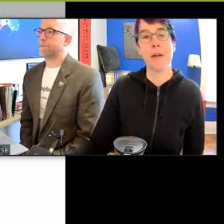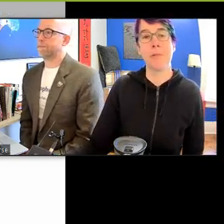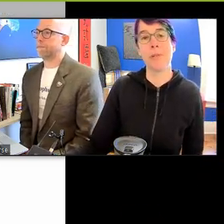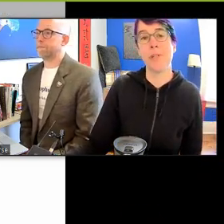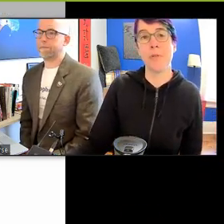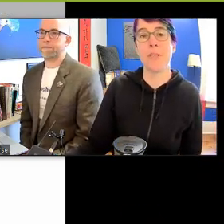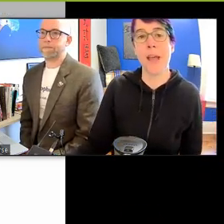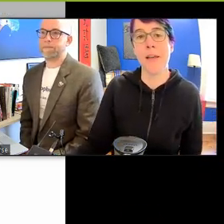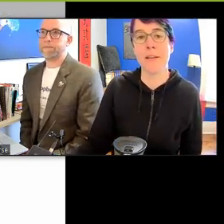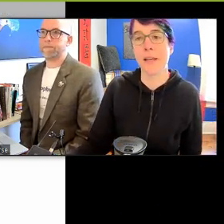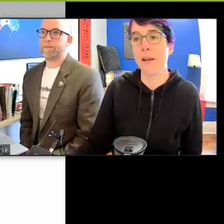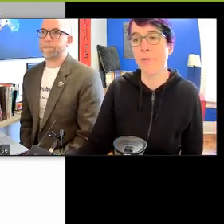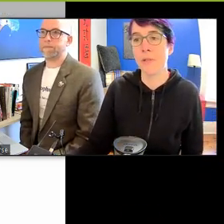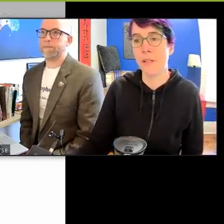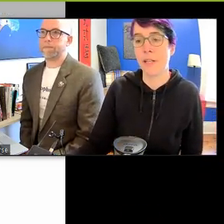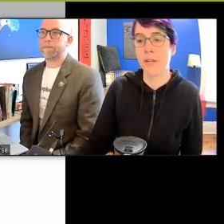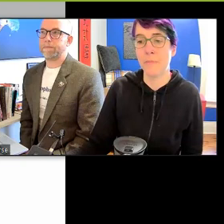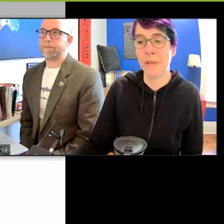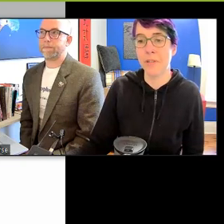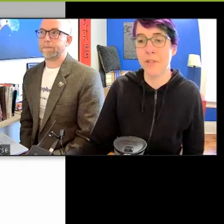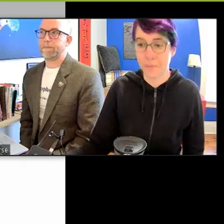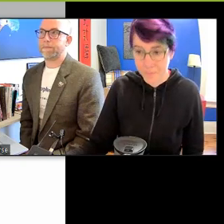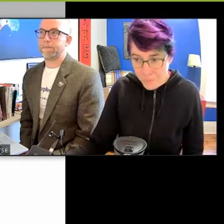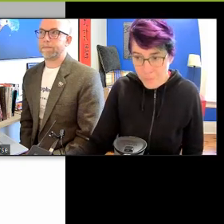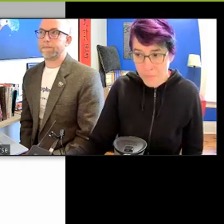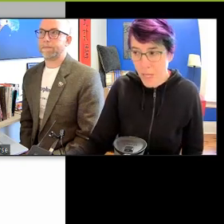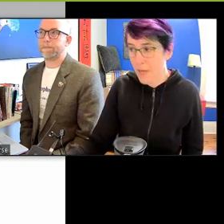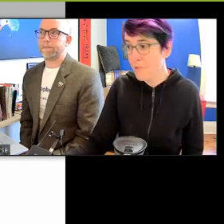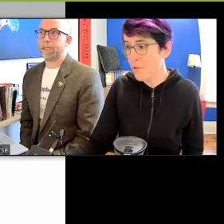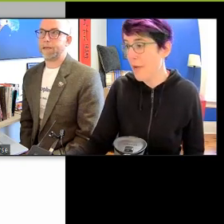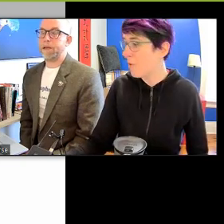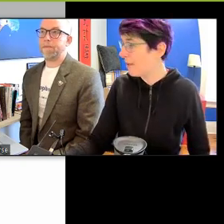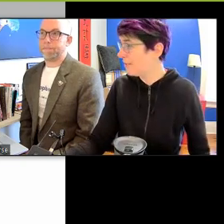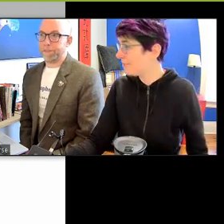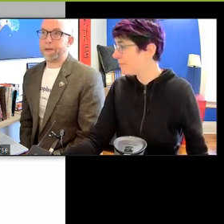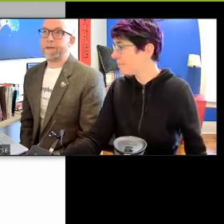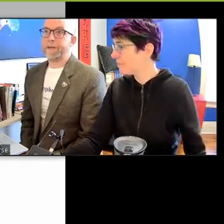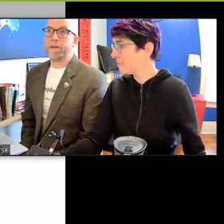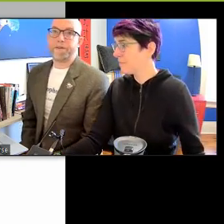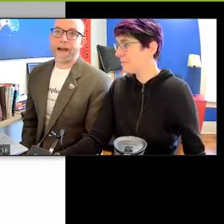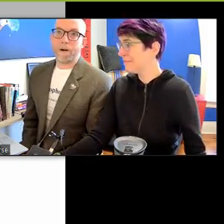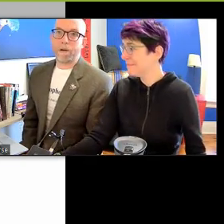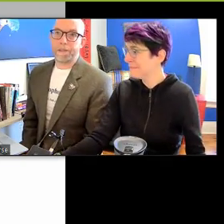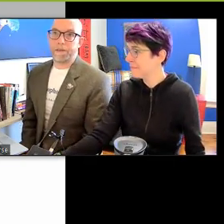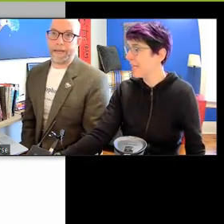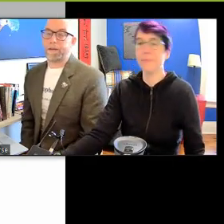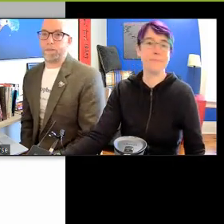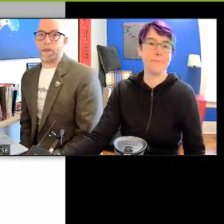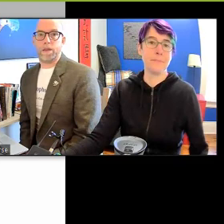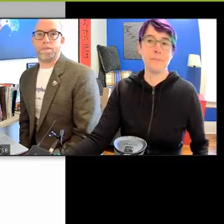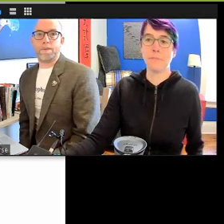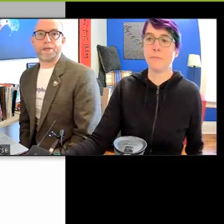Hopefully that will reduce and we'll be able to do that well. Same kind of inclusive hours, like